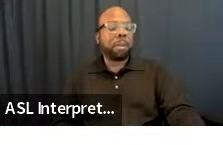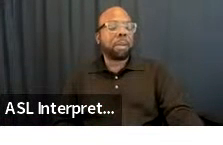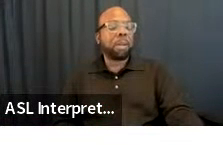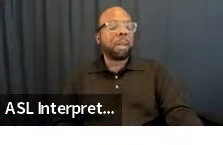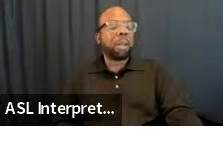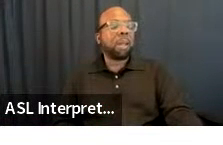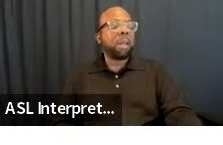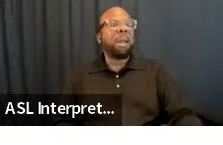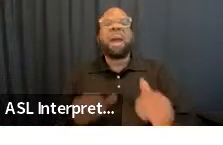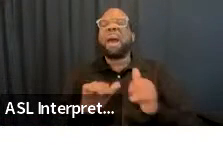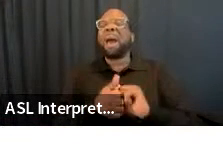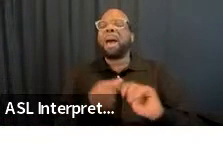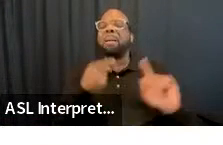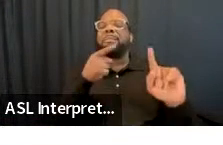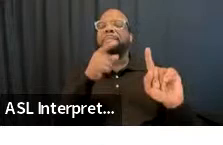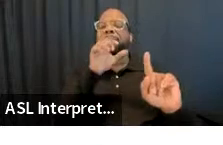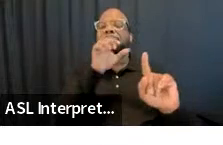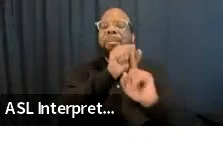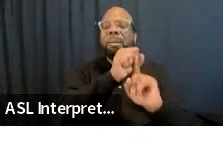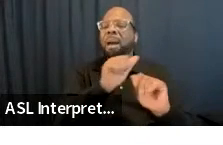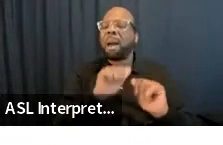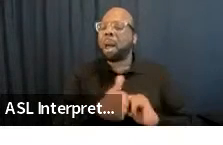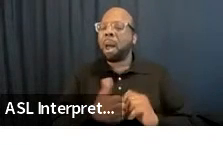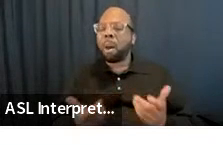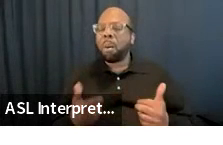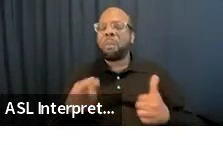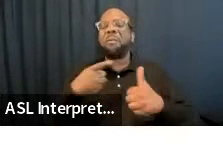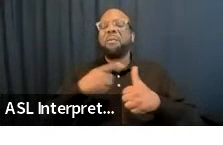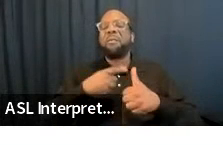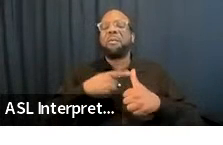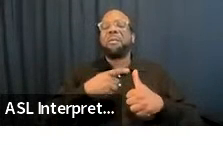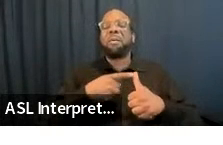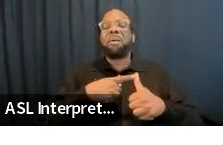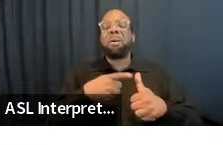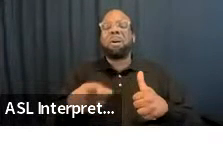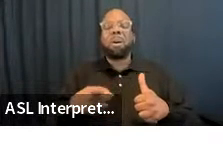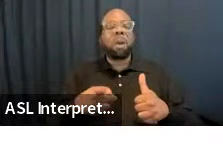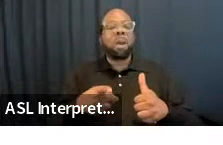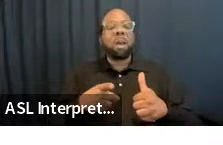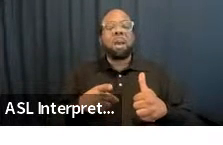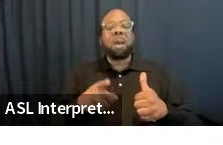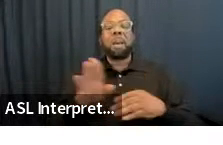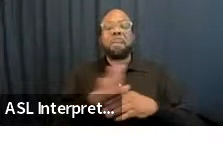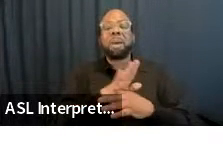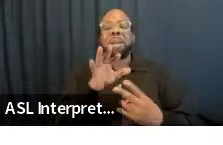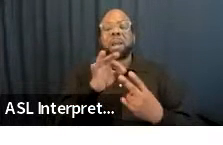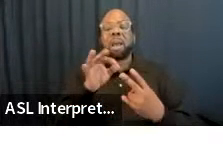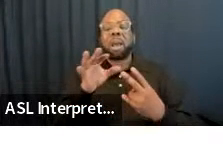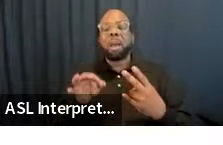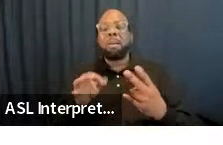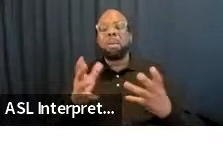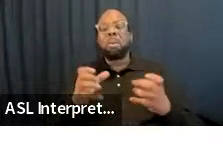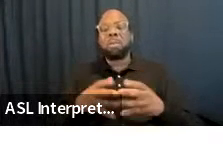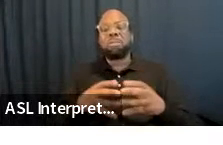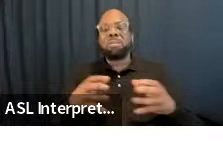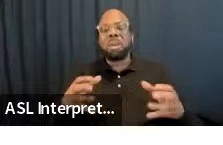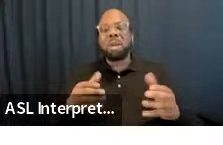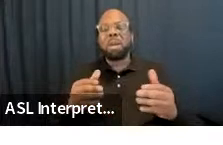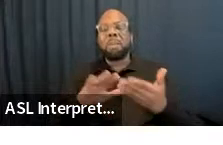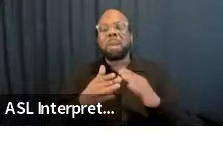And so how do we achieve this? First, we want to expand options for businesses to locate closer to their